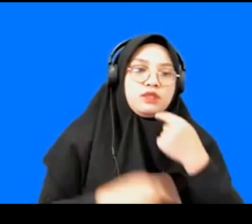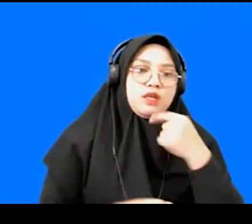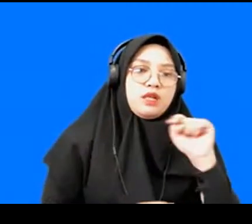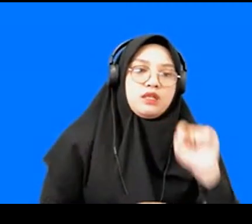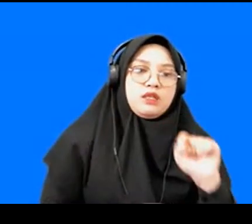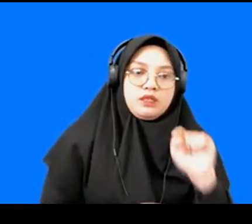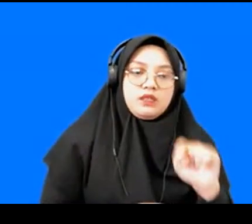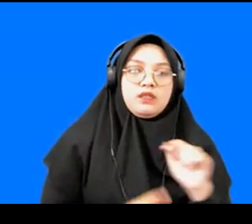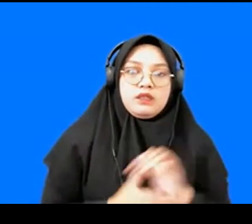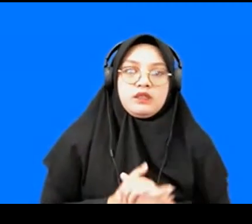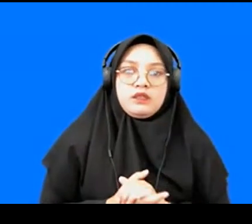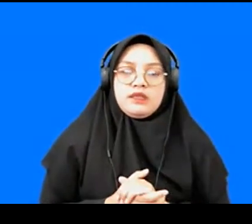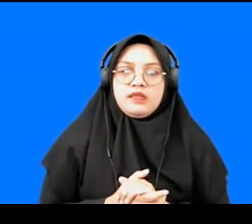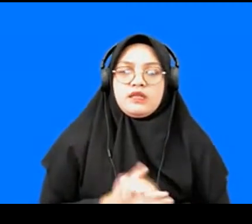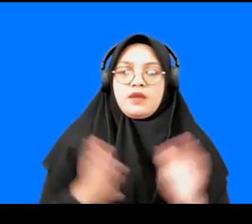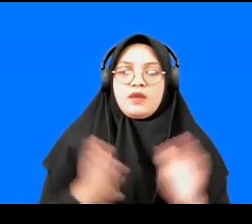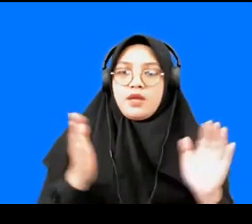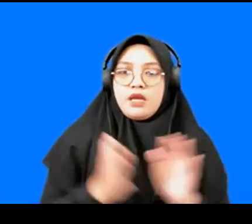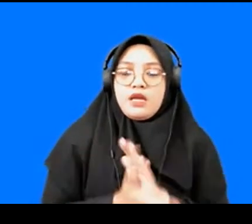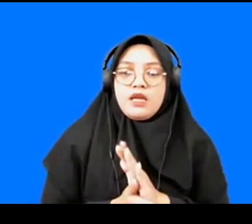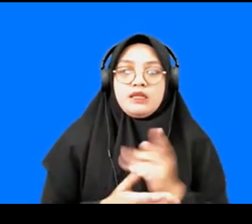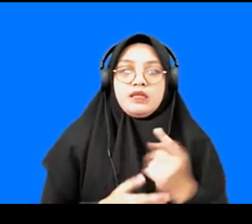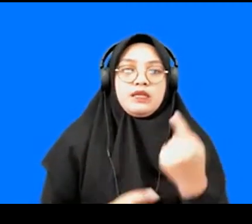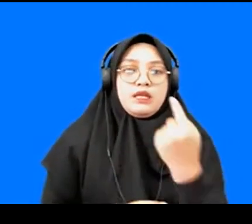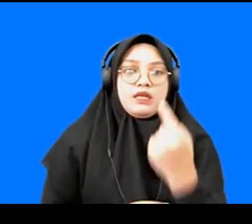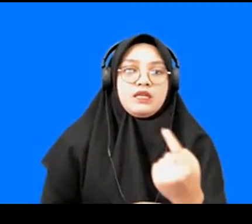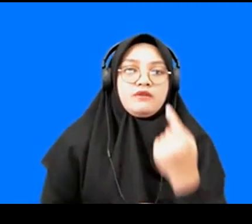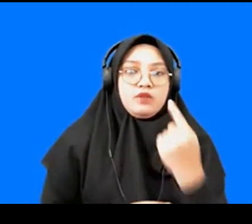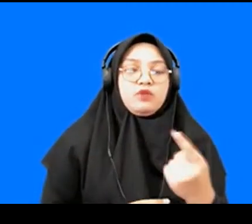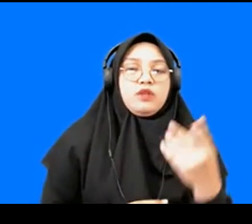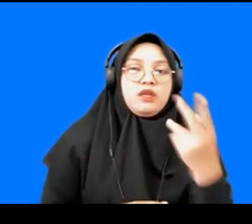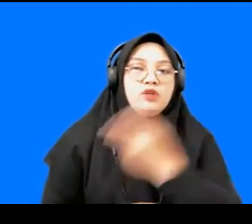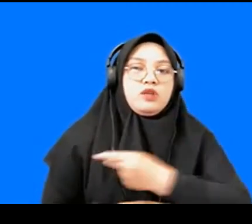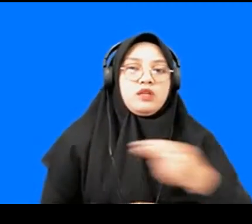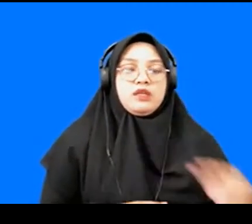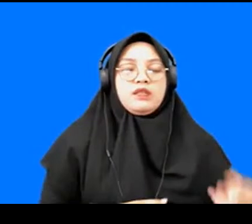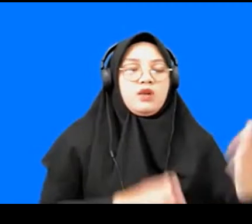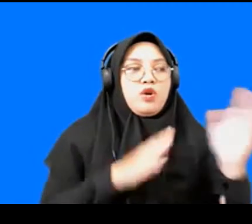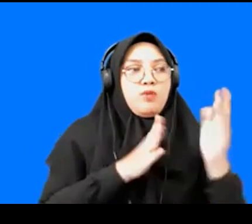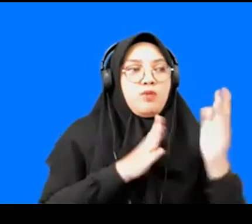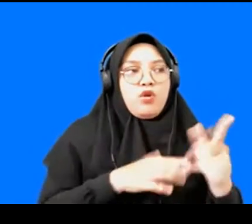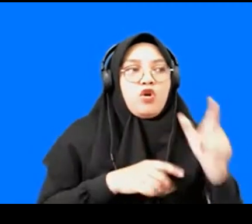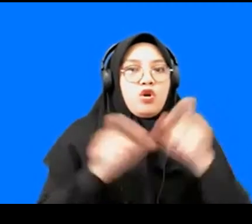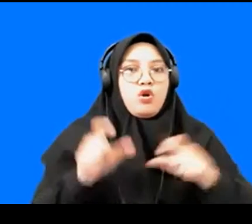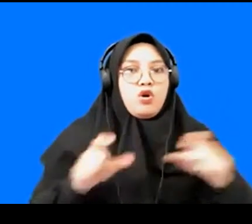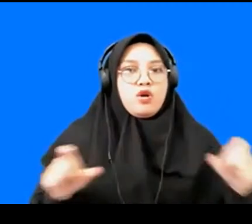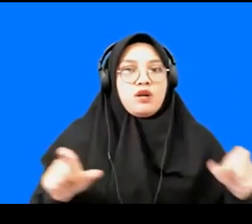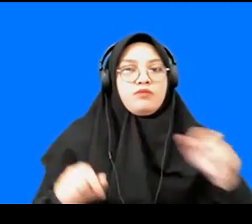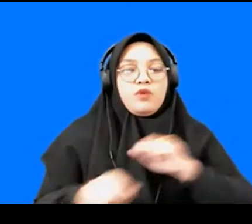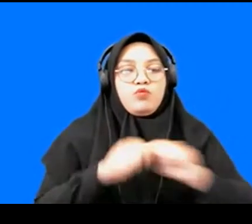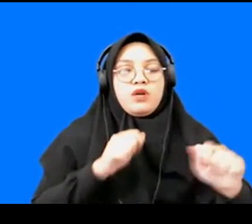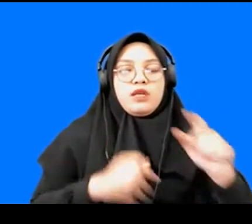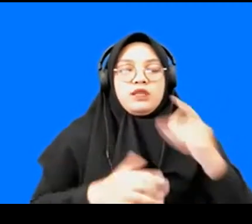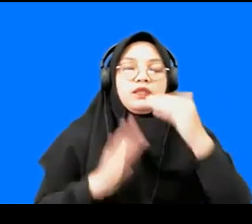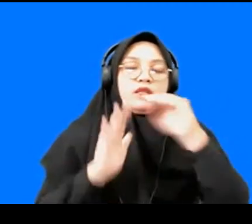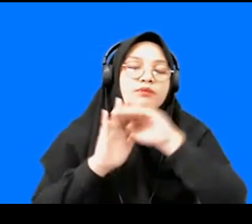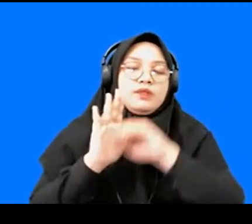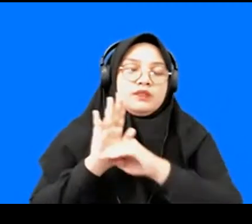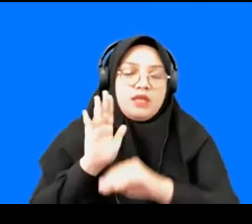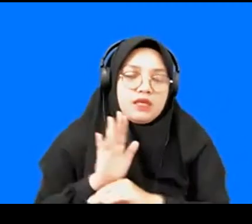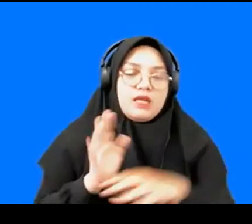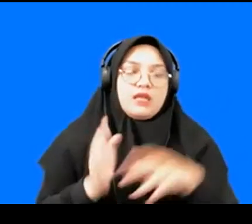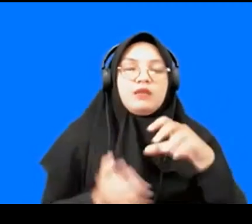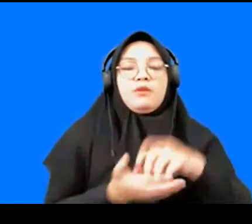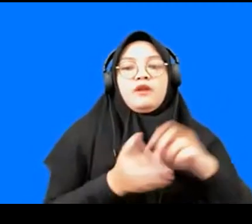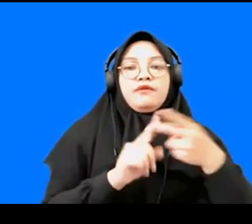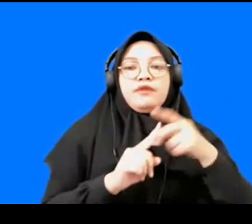Indonesia, talking with policymakers, parliamentarians in the Philippines. It's been or now starting progress in